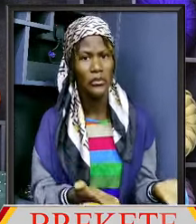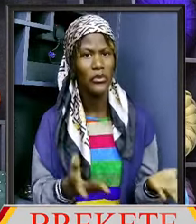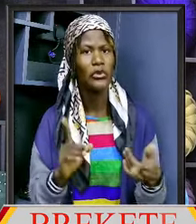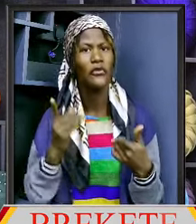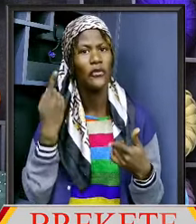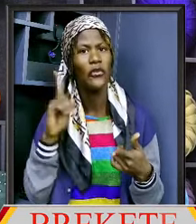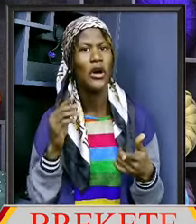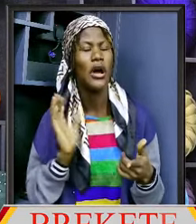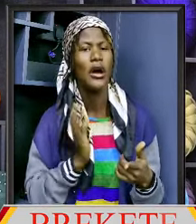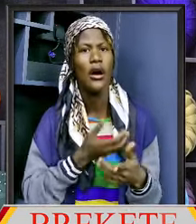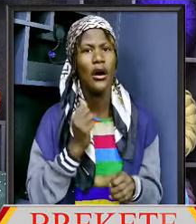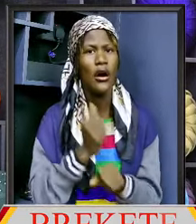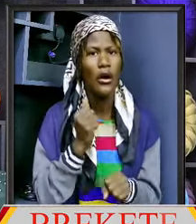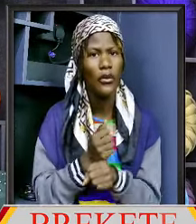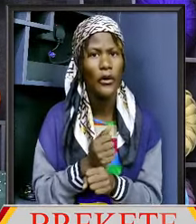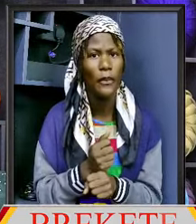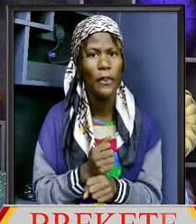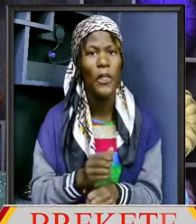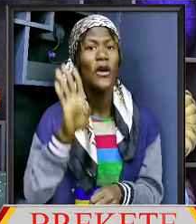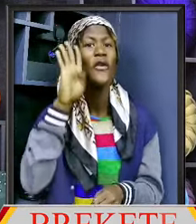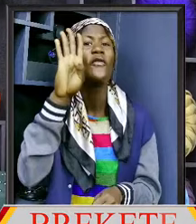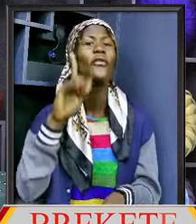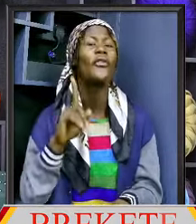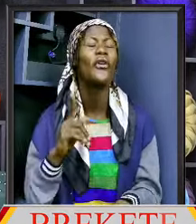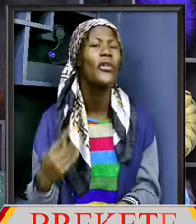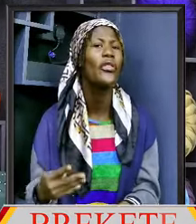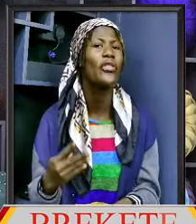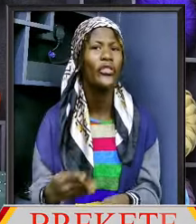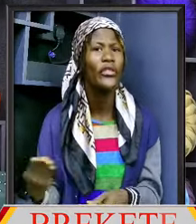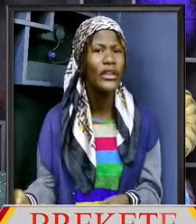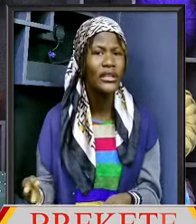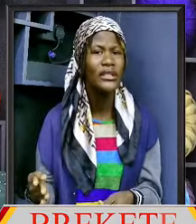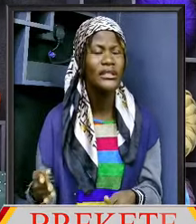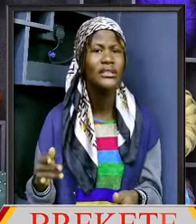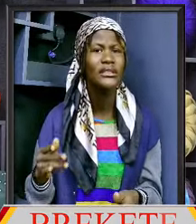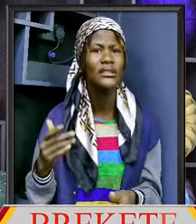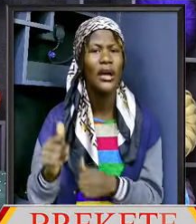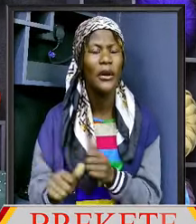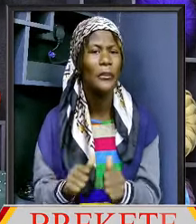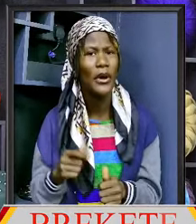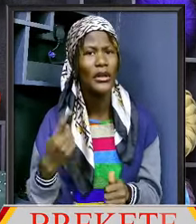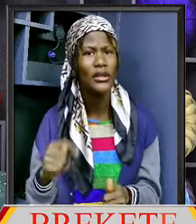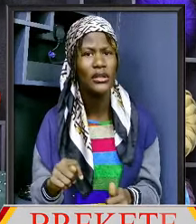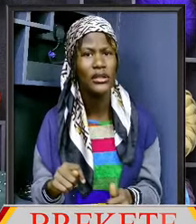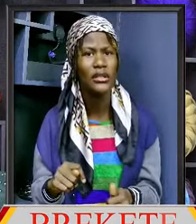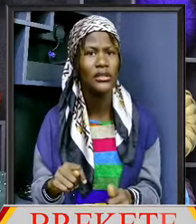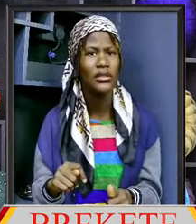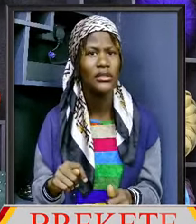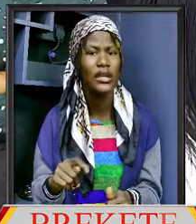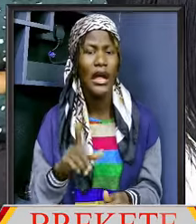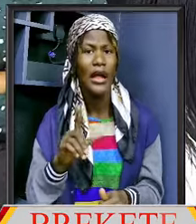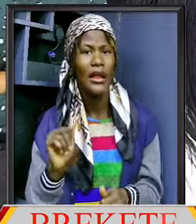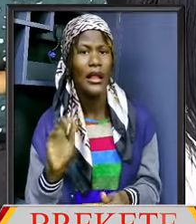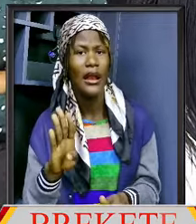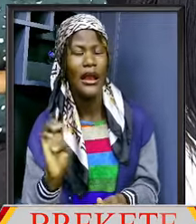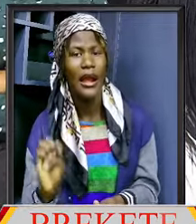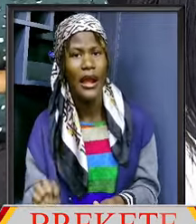You know, say last time we come, I say four things there about this medical lab work. I say one of them be